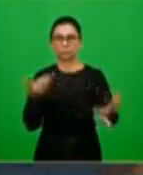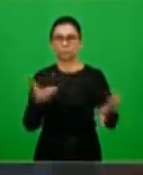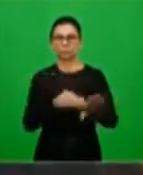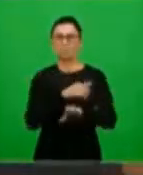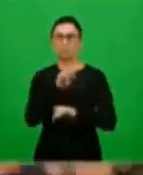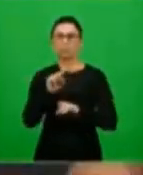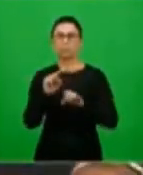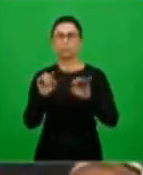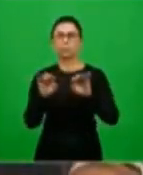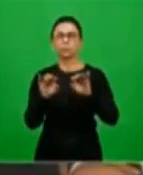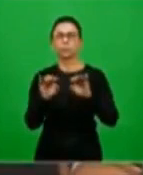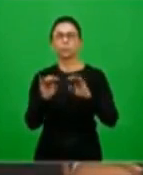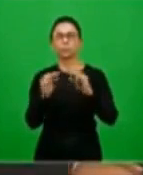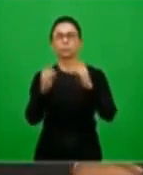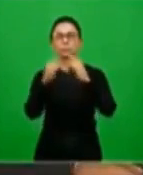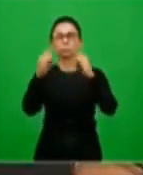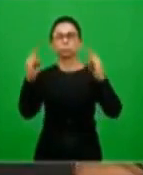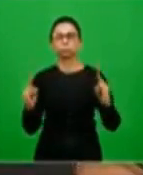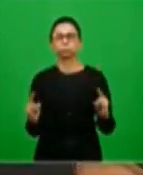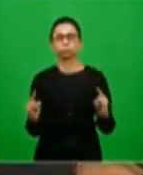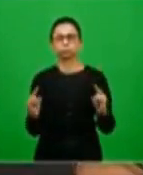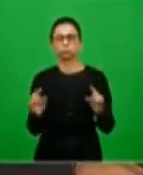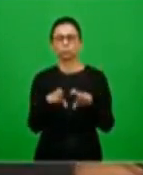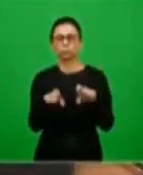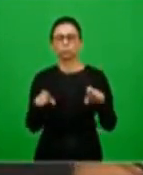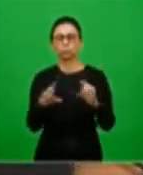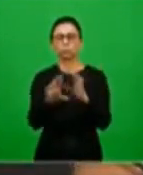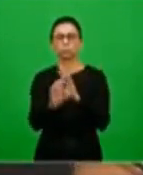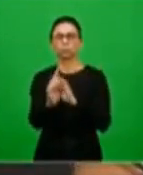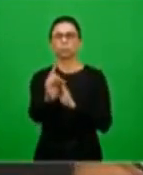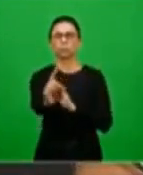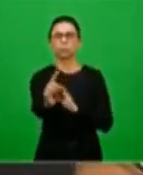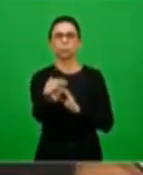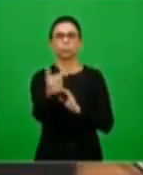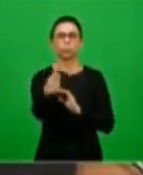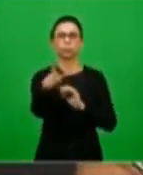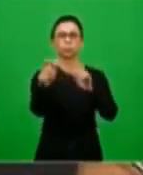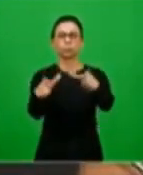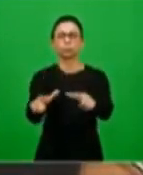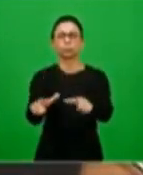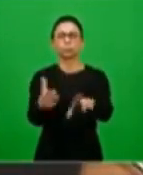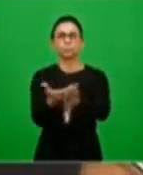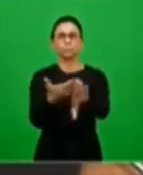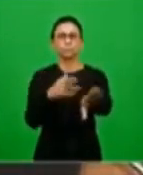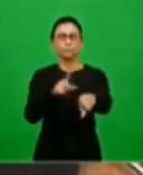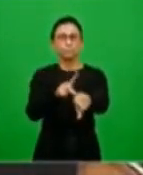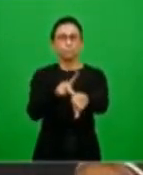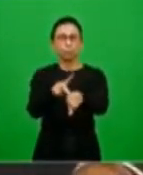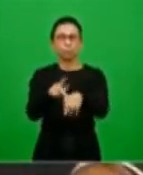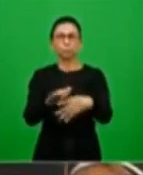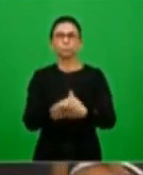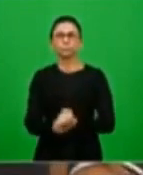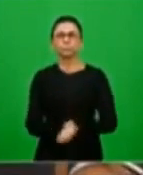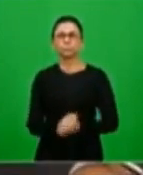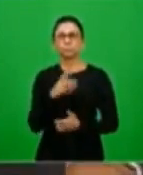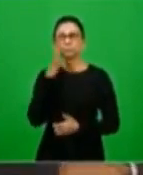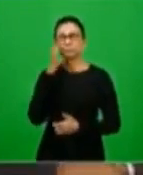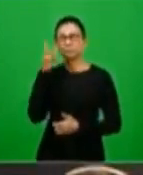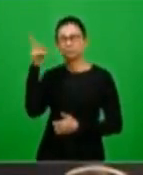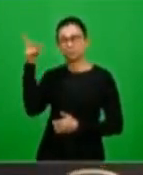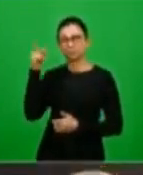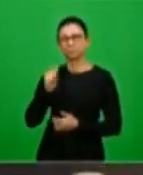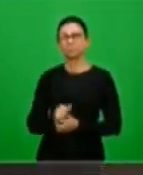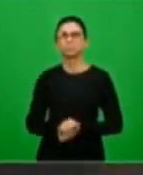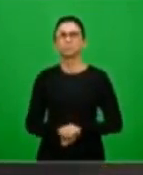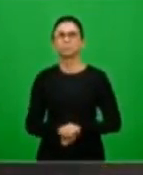part was the holy of holies. So we see the connection between the high priest and